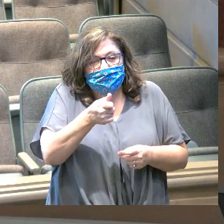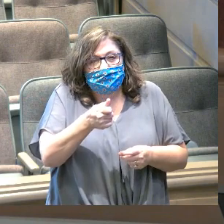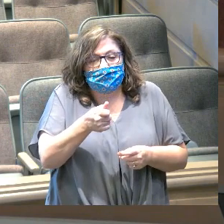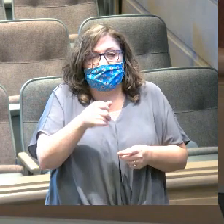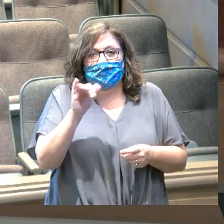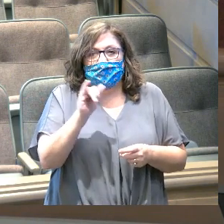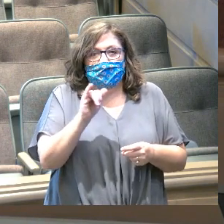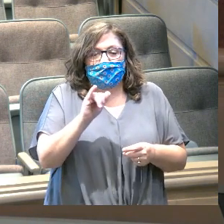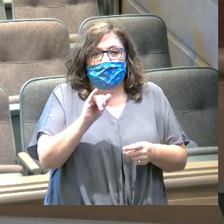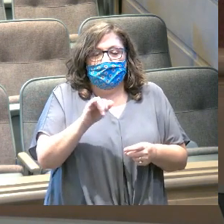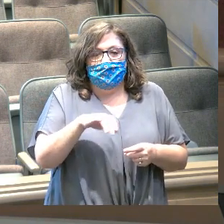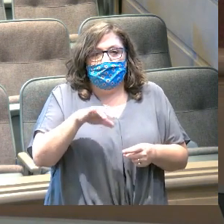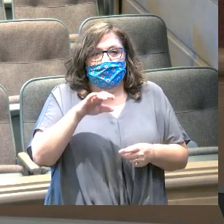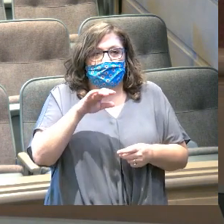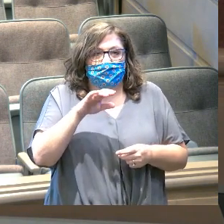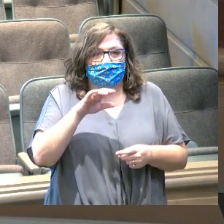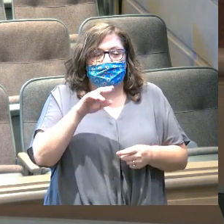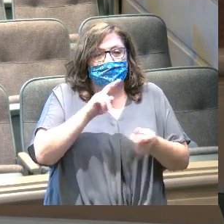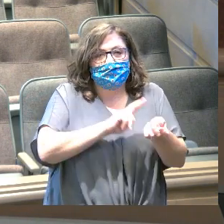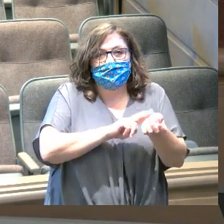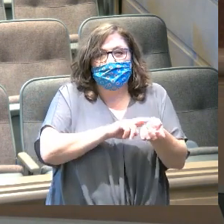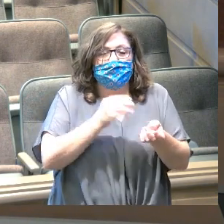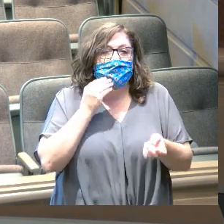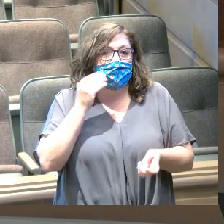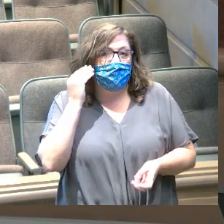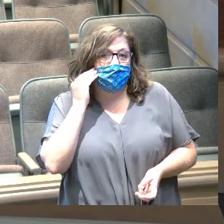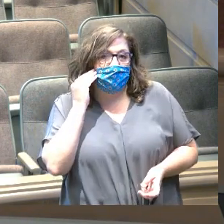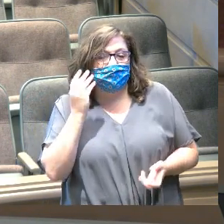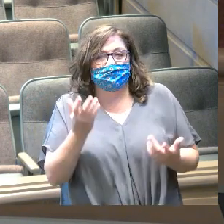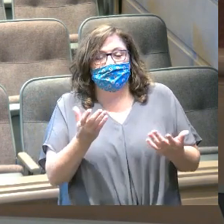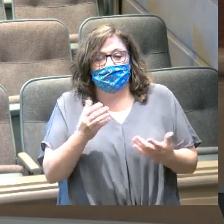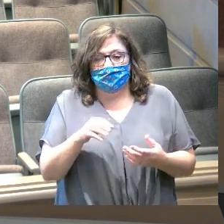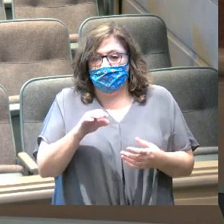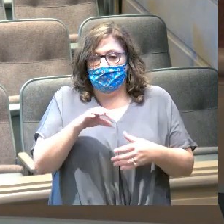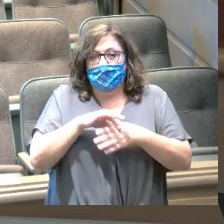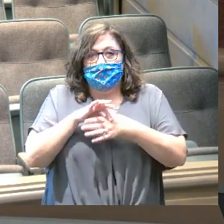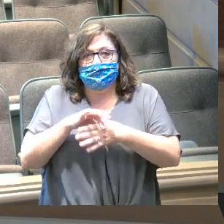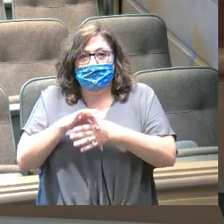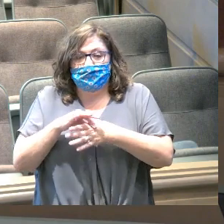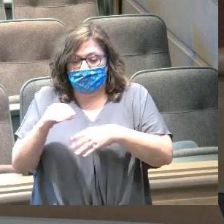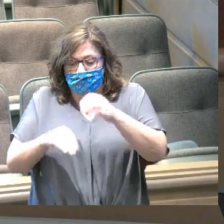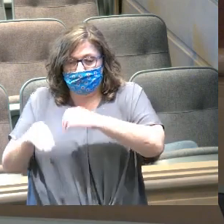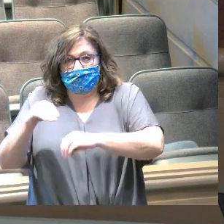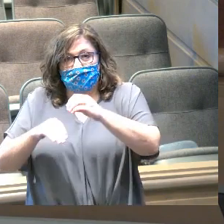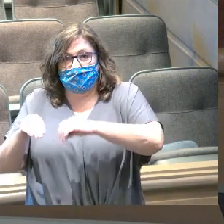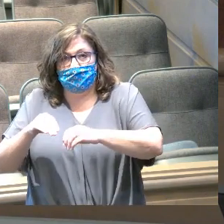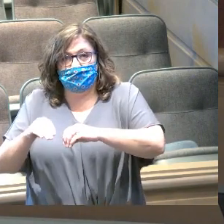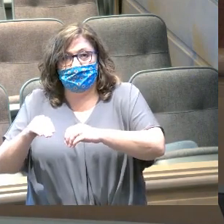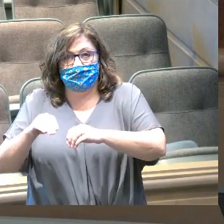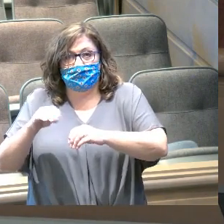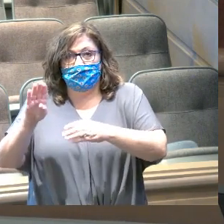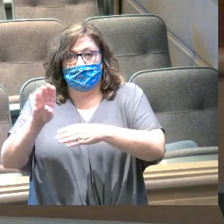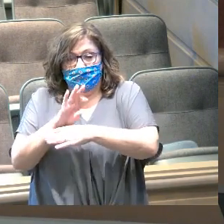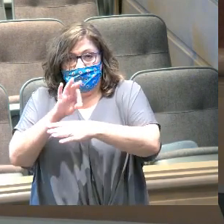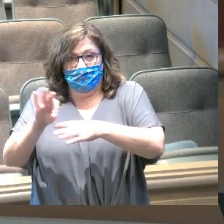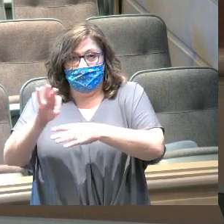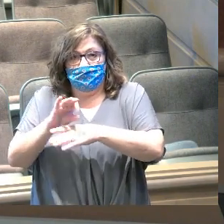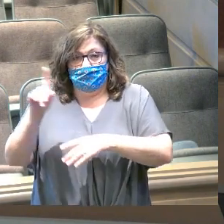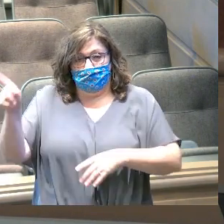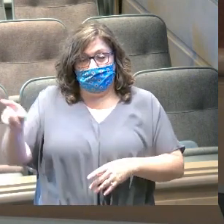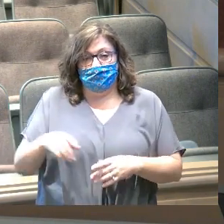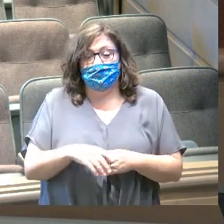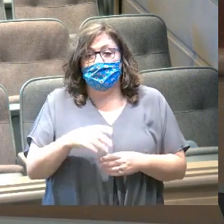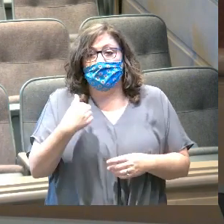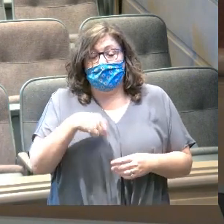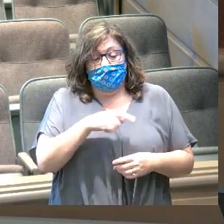places could be meat packing plants, correctional facilities, prisons. We are very fortunate here in Albany